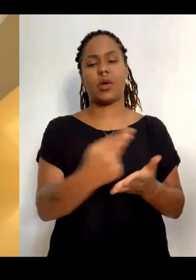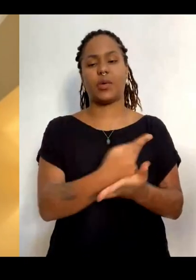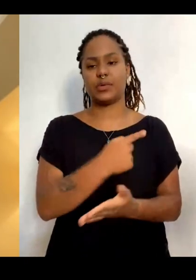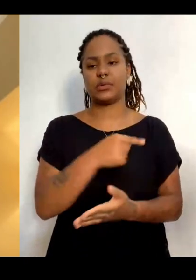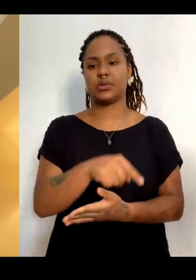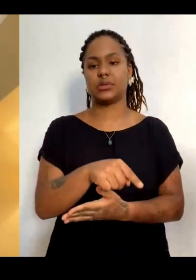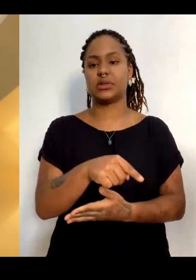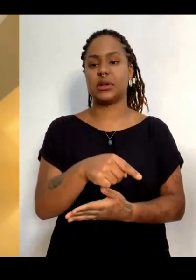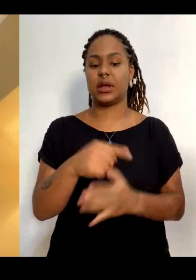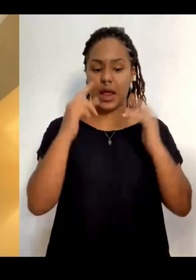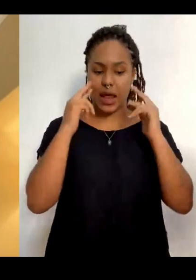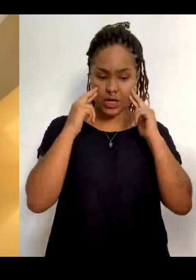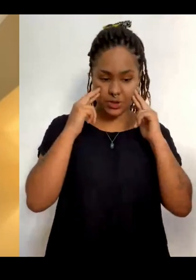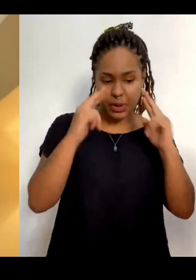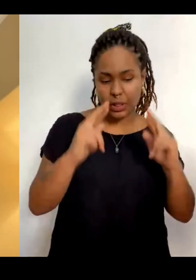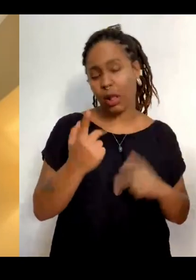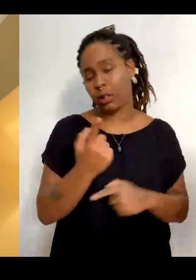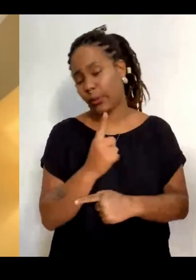is